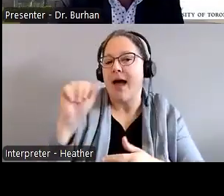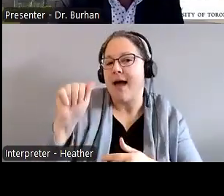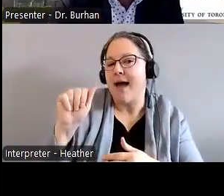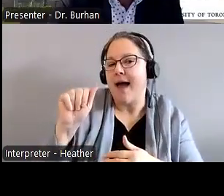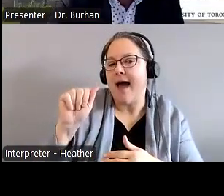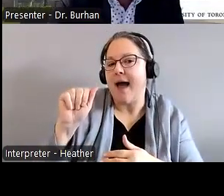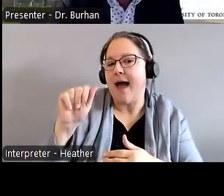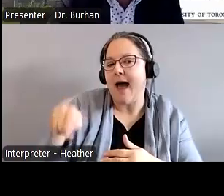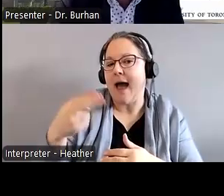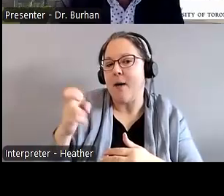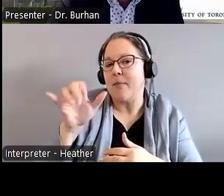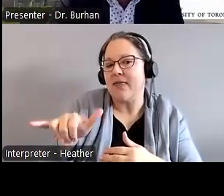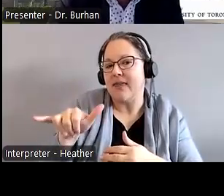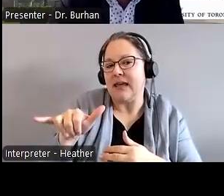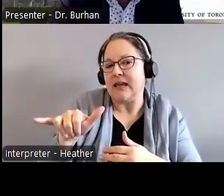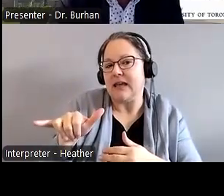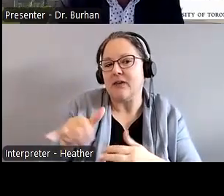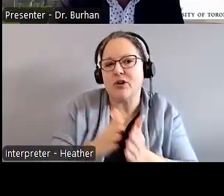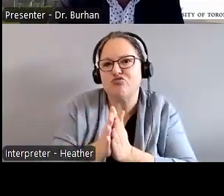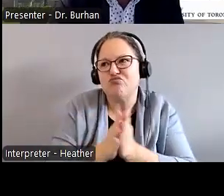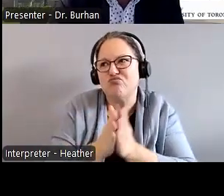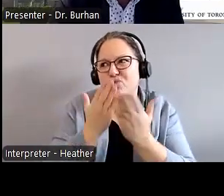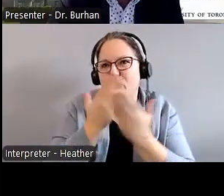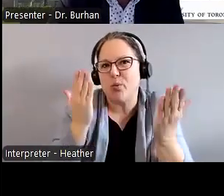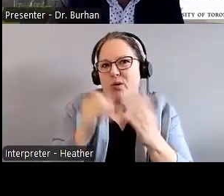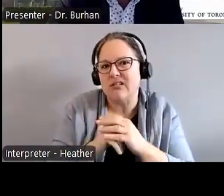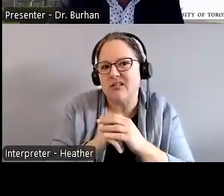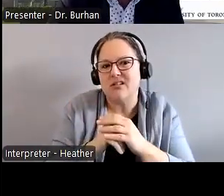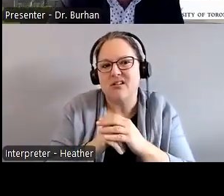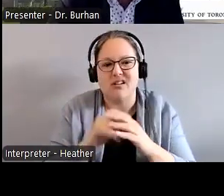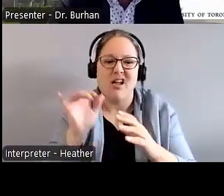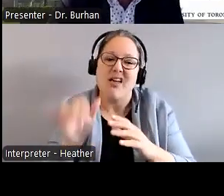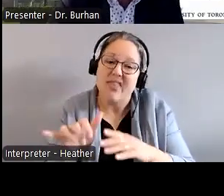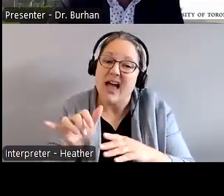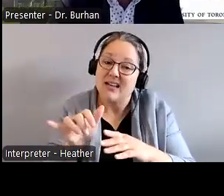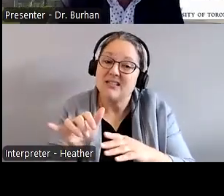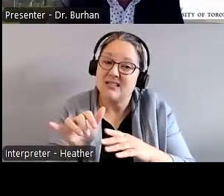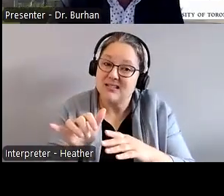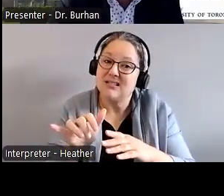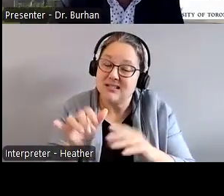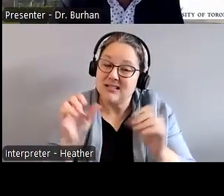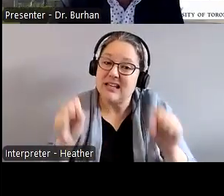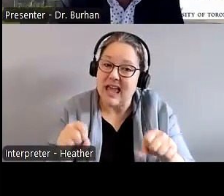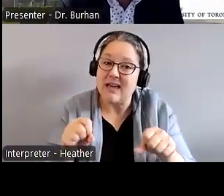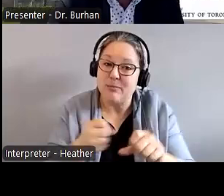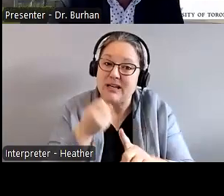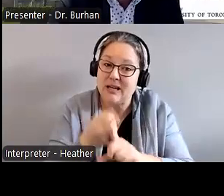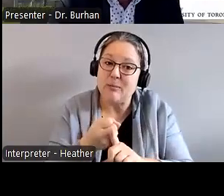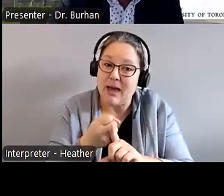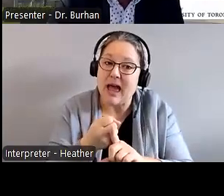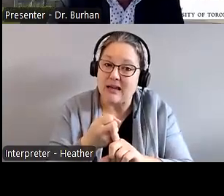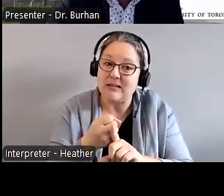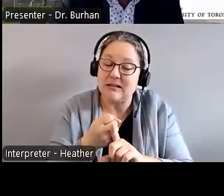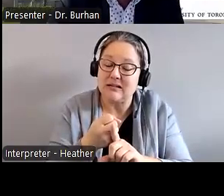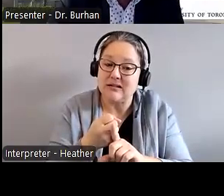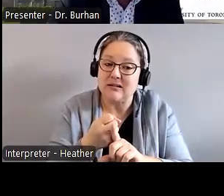of affective deficit is a very important and very disabling and impactful on caregivers. So